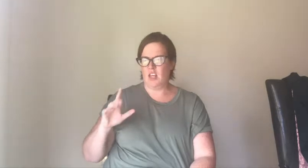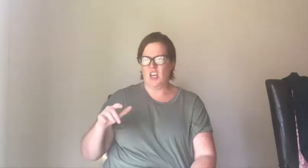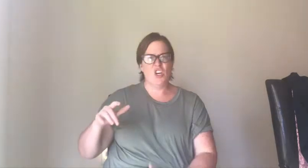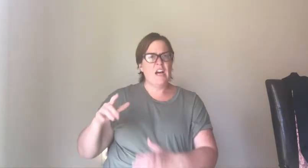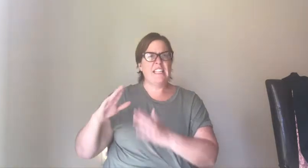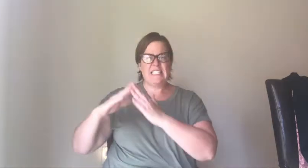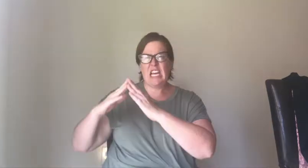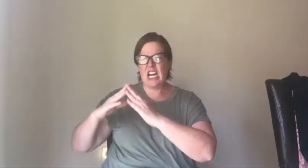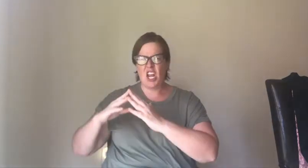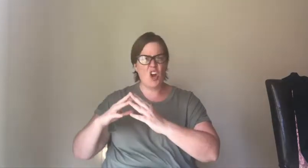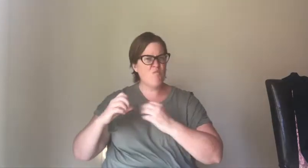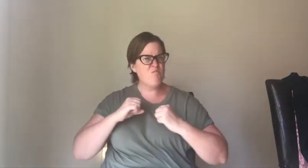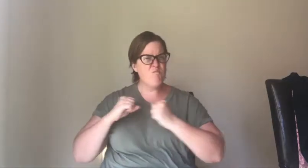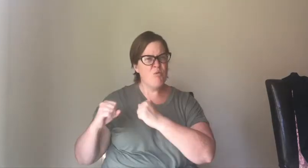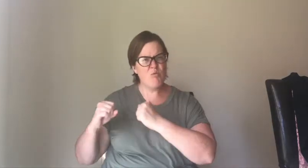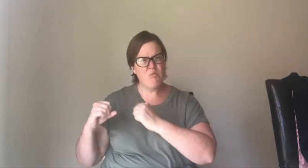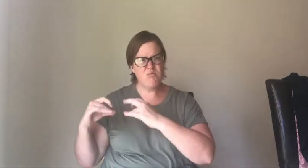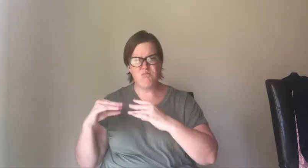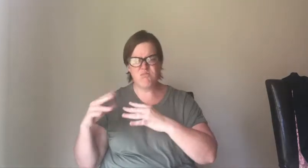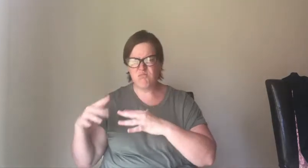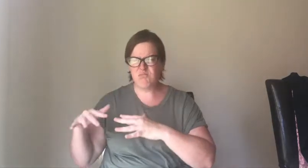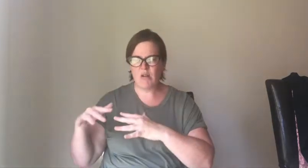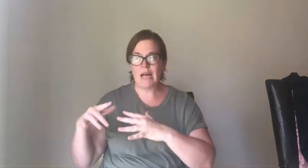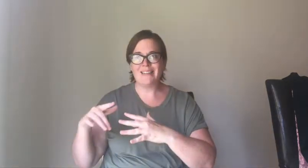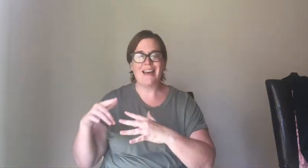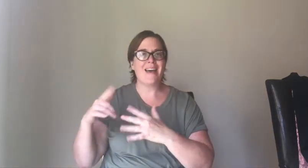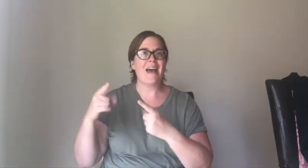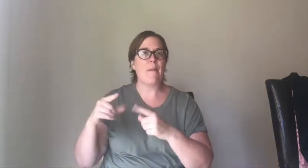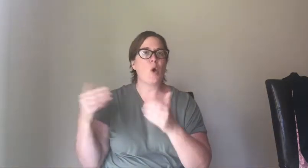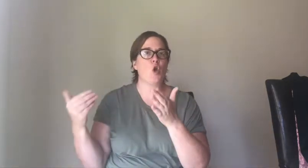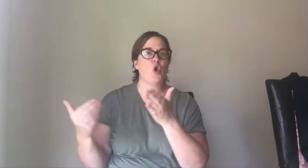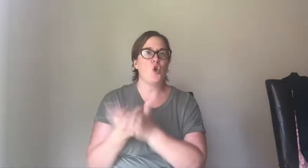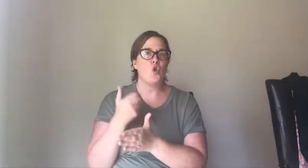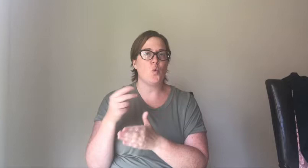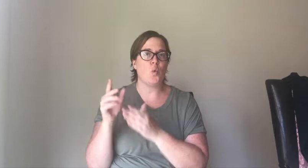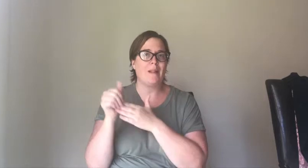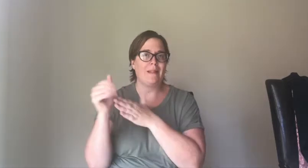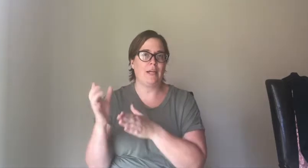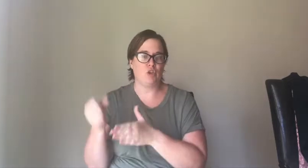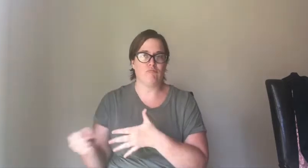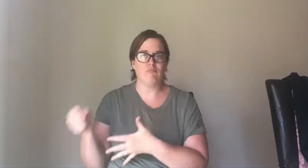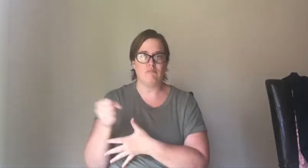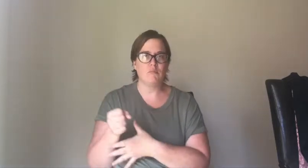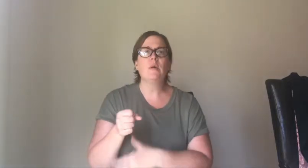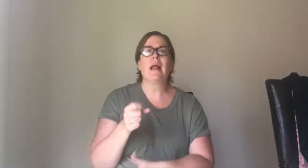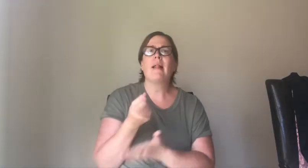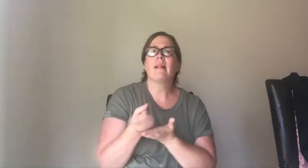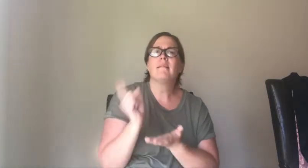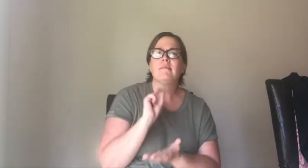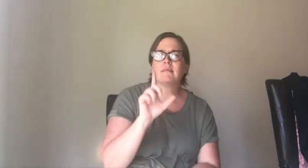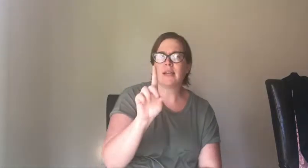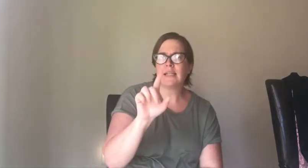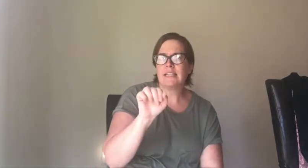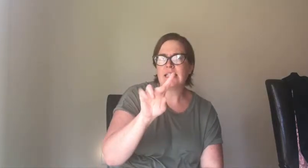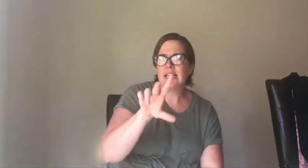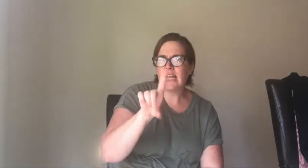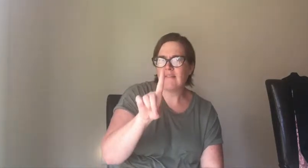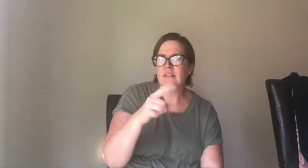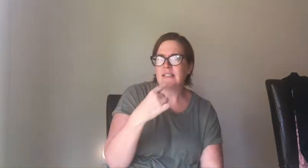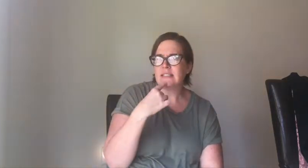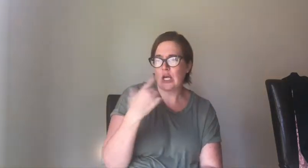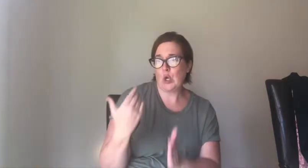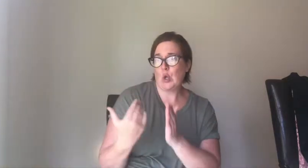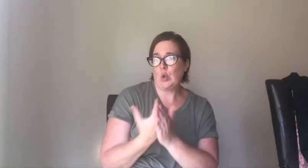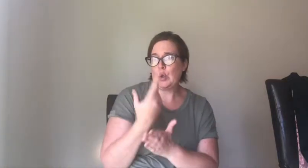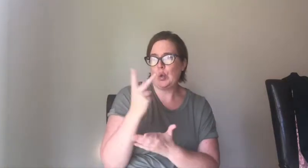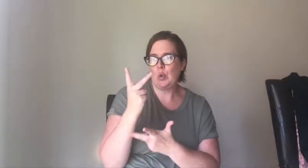school, would anyone know that I'm different? And if you're a follower of Jesus today, would anybody know that I'm a Christian? Would anybody know that I'm a